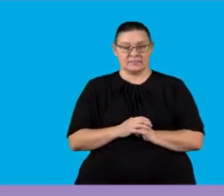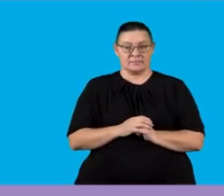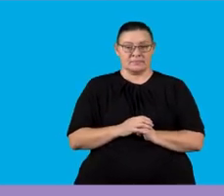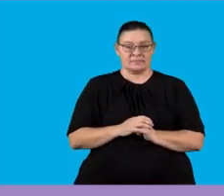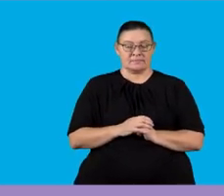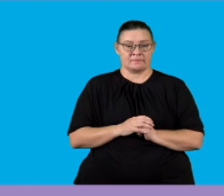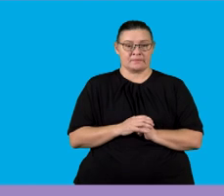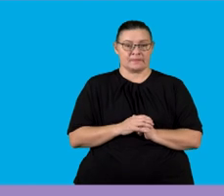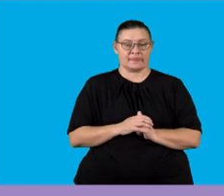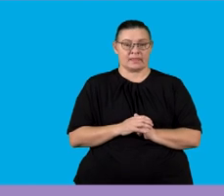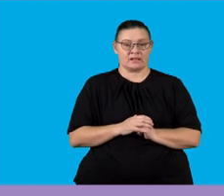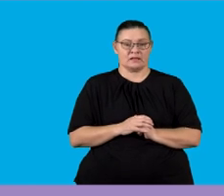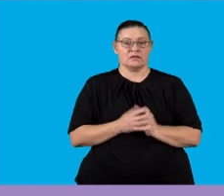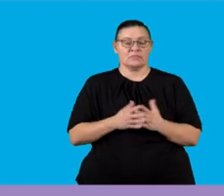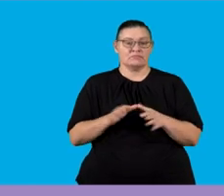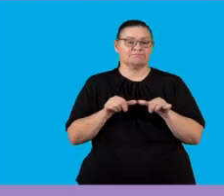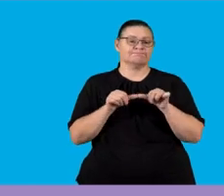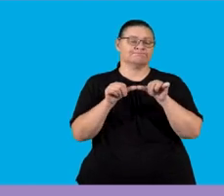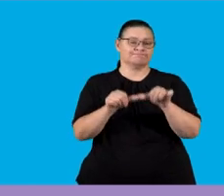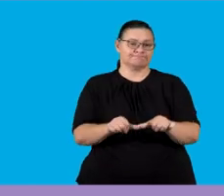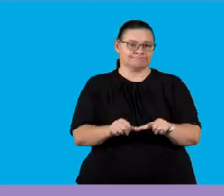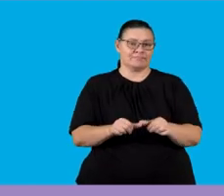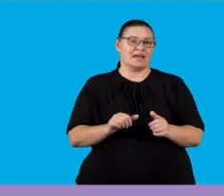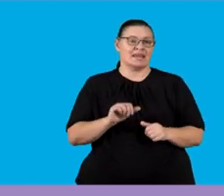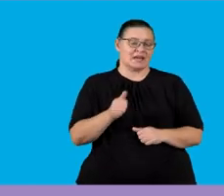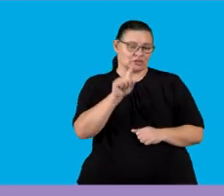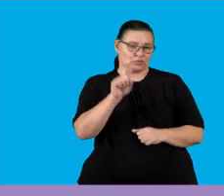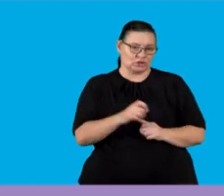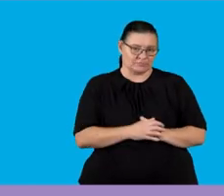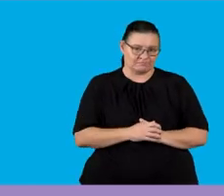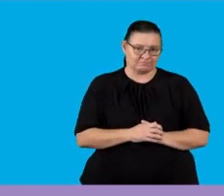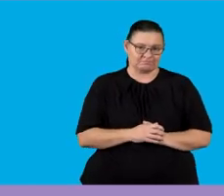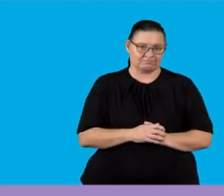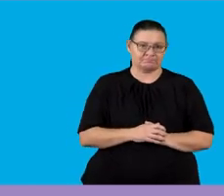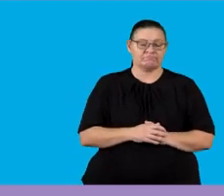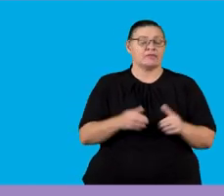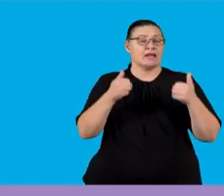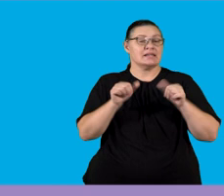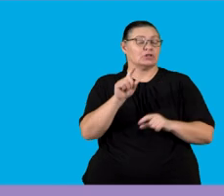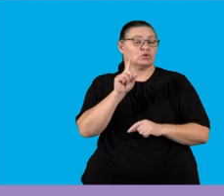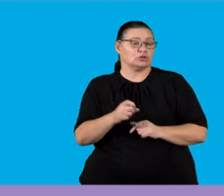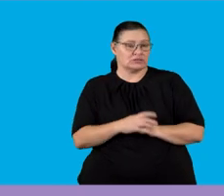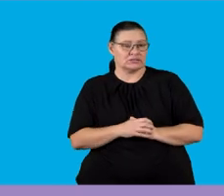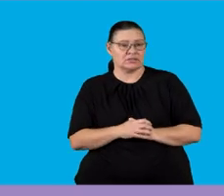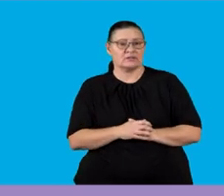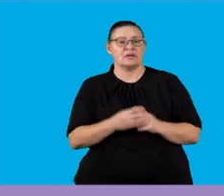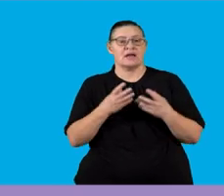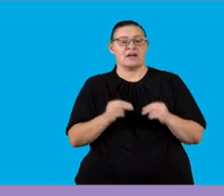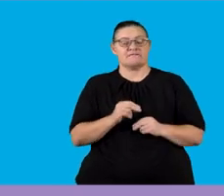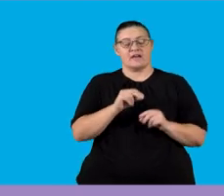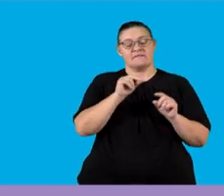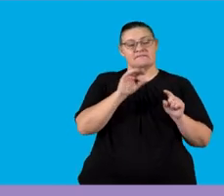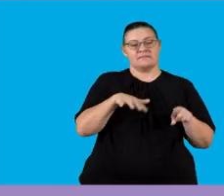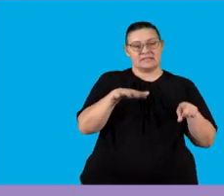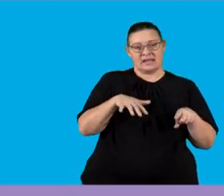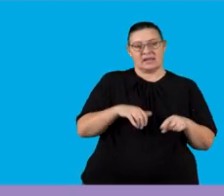a 15, an 11, and a 7. So 15, 11, and 7, we are first going to find